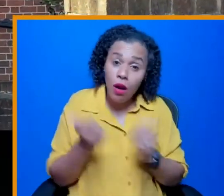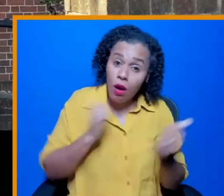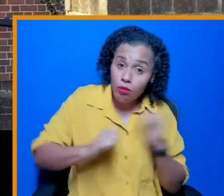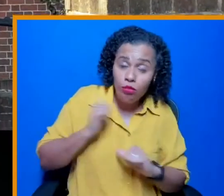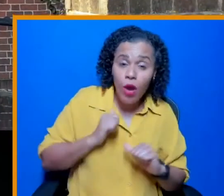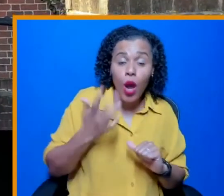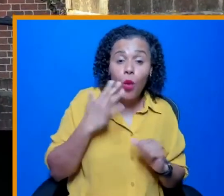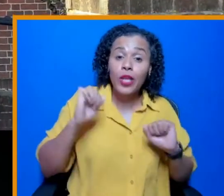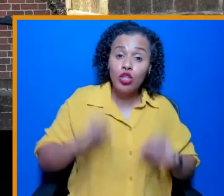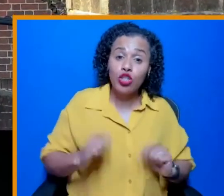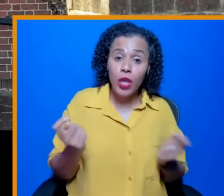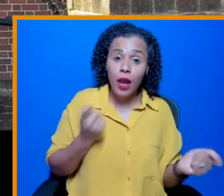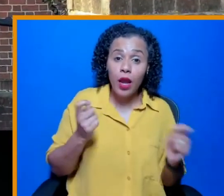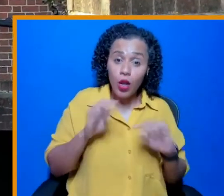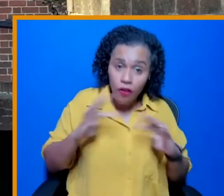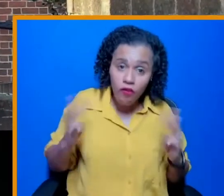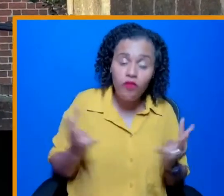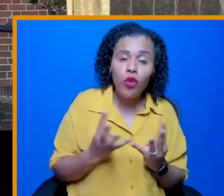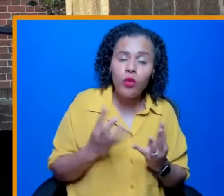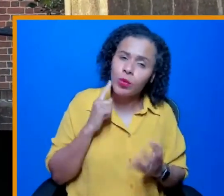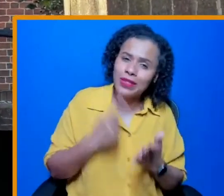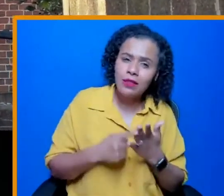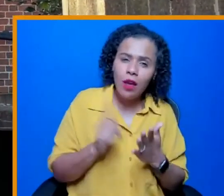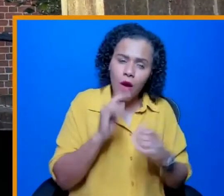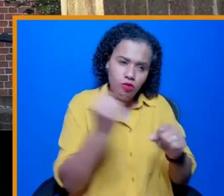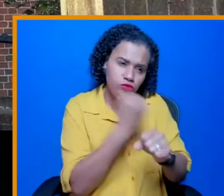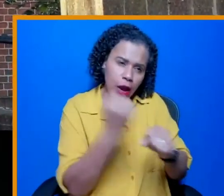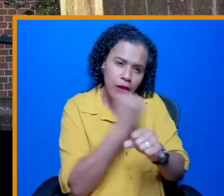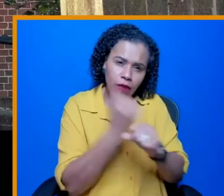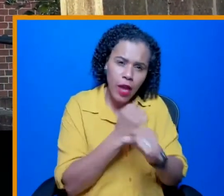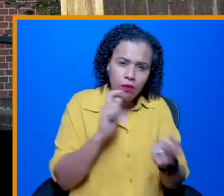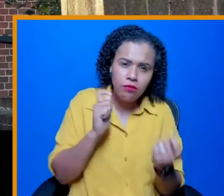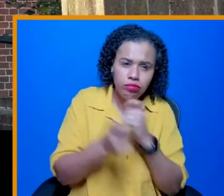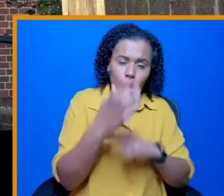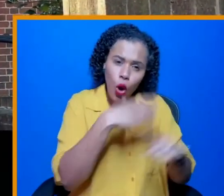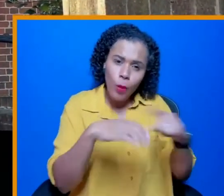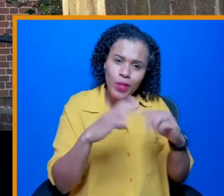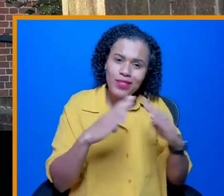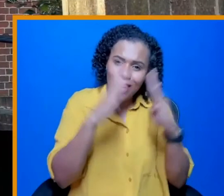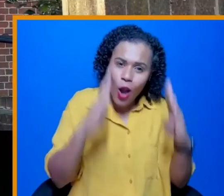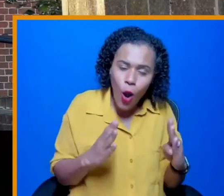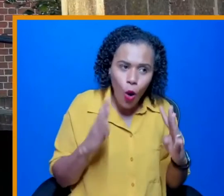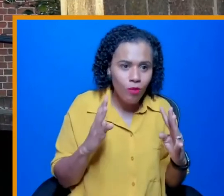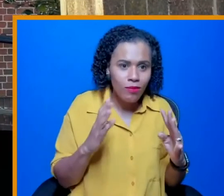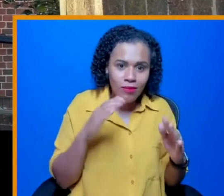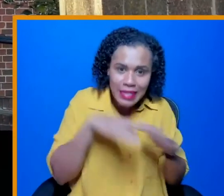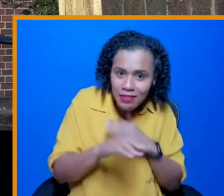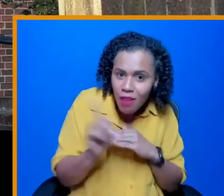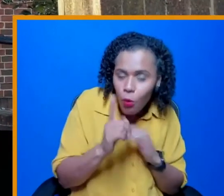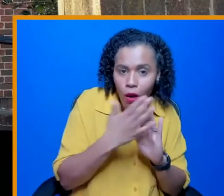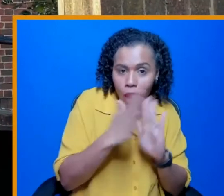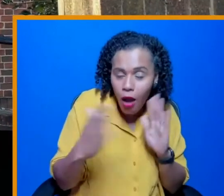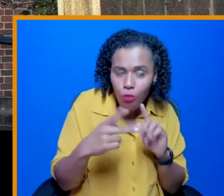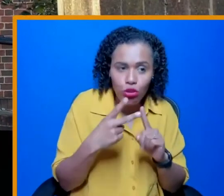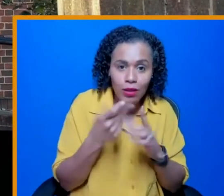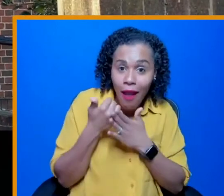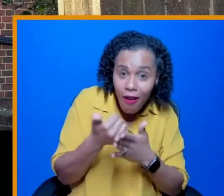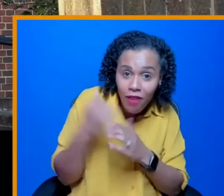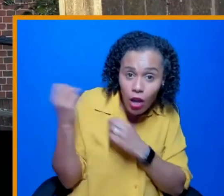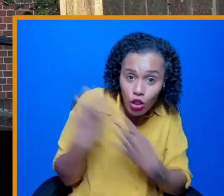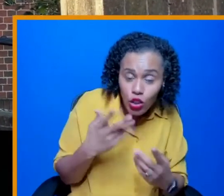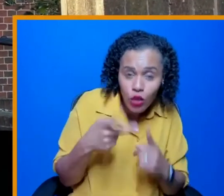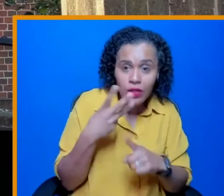forum, we renovated this building, made it into a community hub, which now houses a library. Advice sessions used to be delivered from here, and young